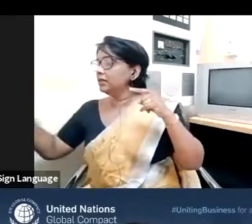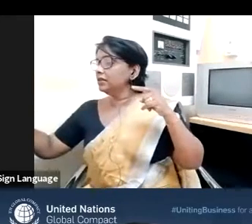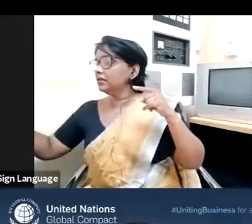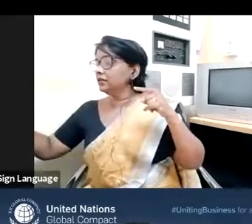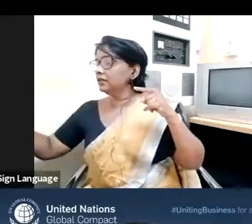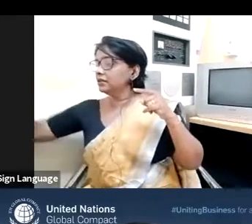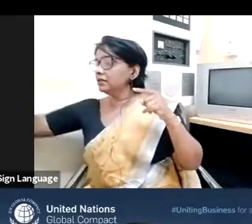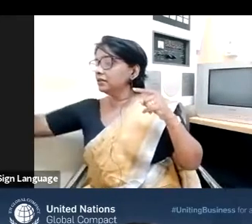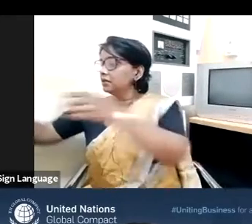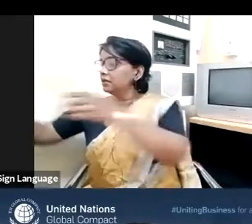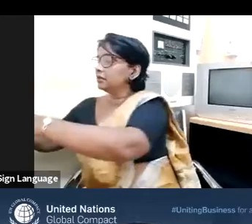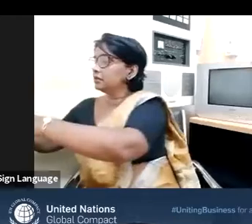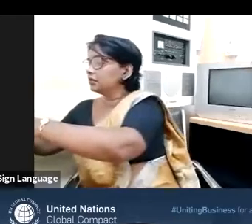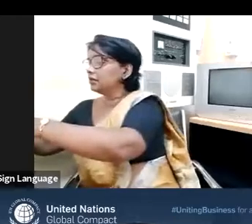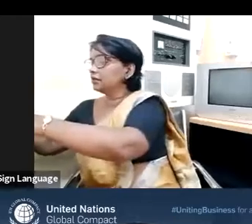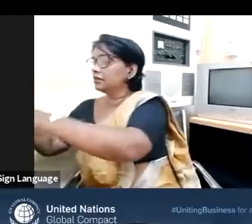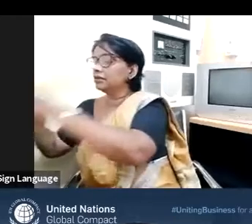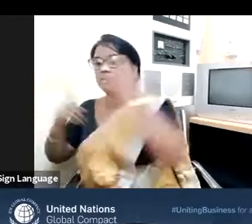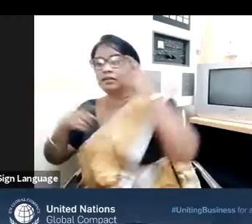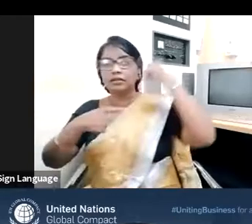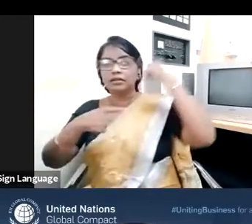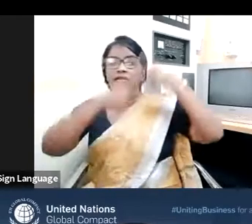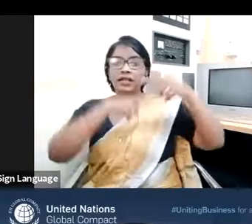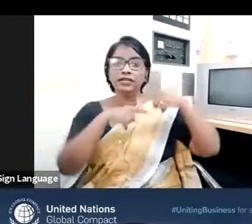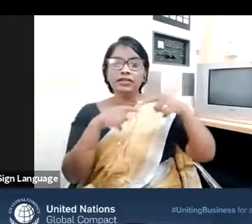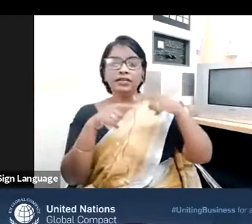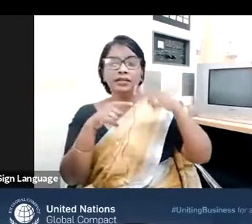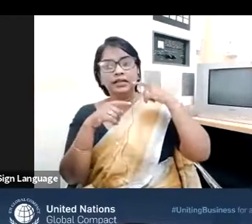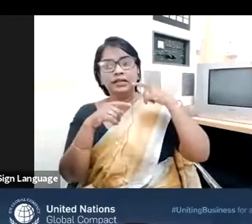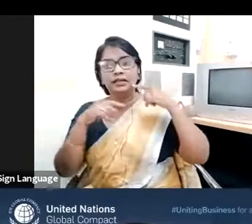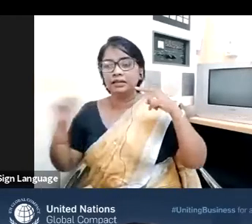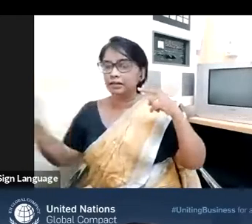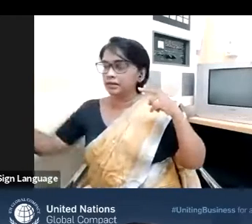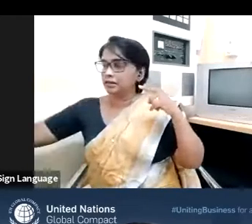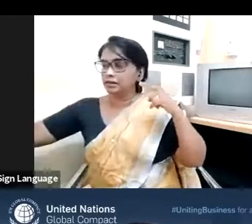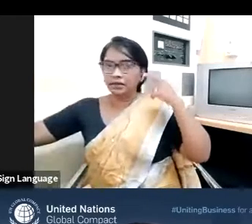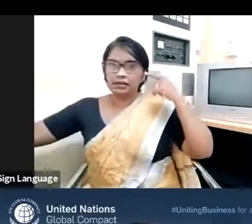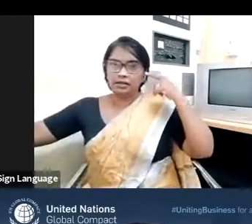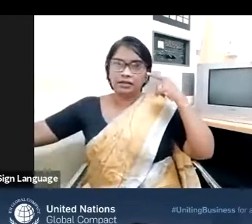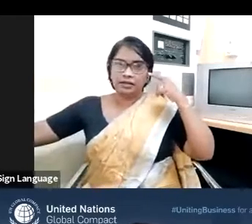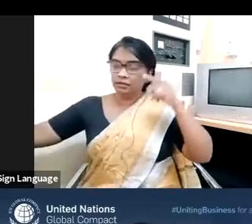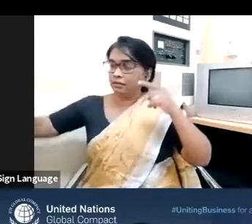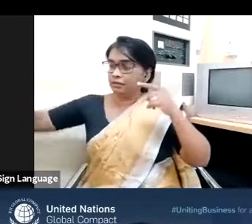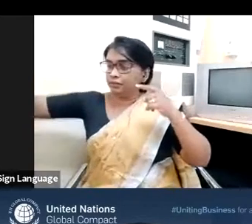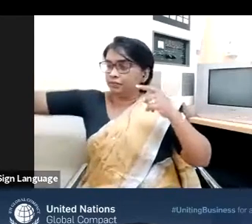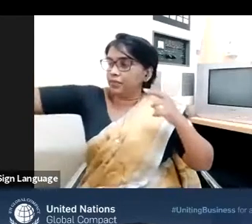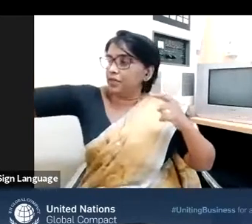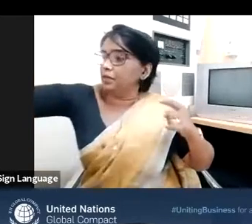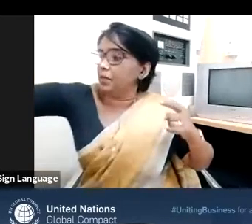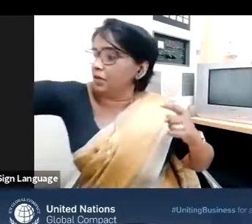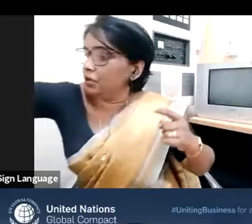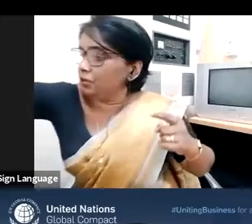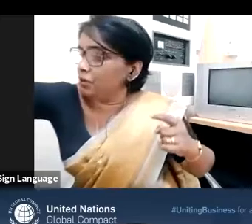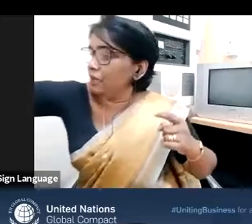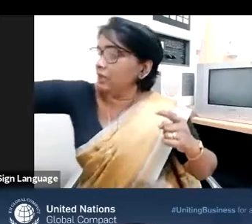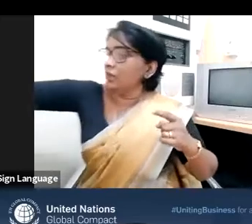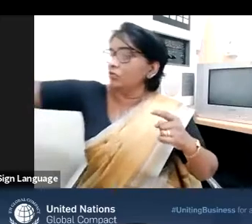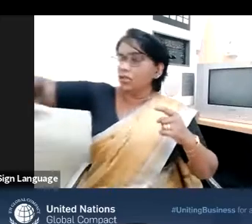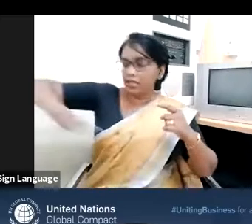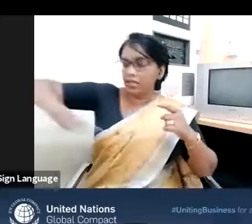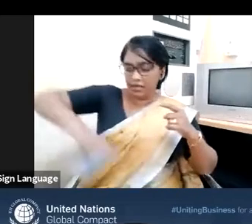the Paris Agreement outlined India's renewable energy ambitions. India has also enhanced its renewable energy ambitions